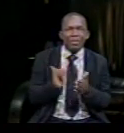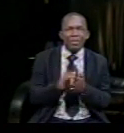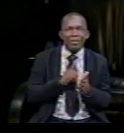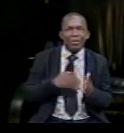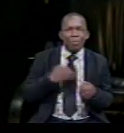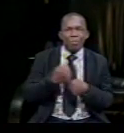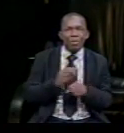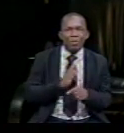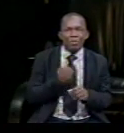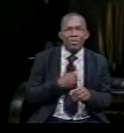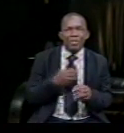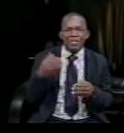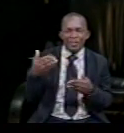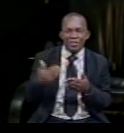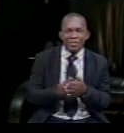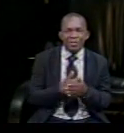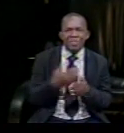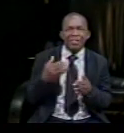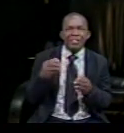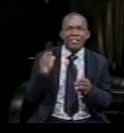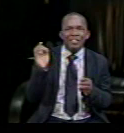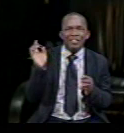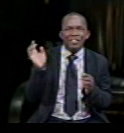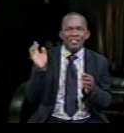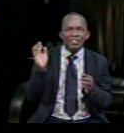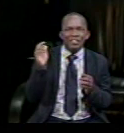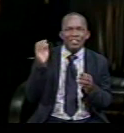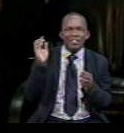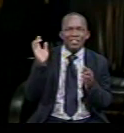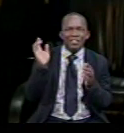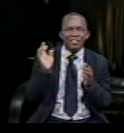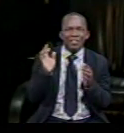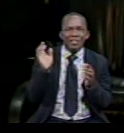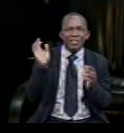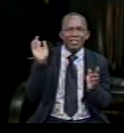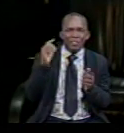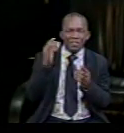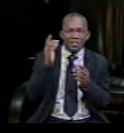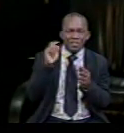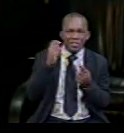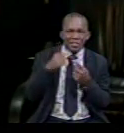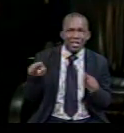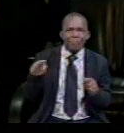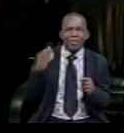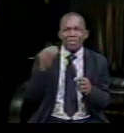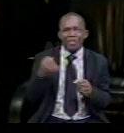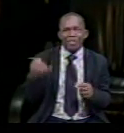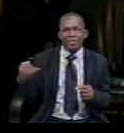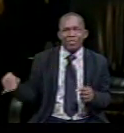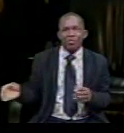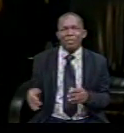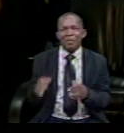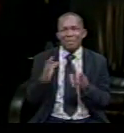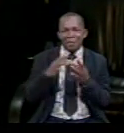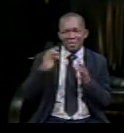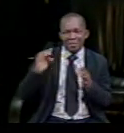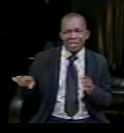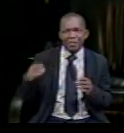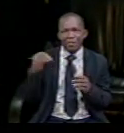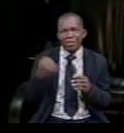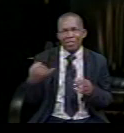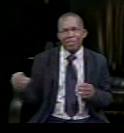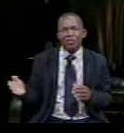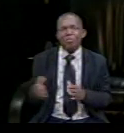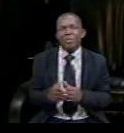instrument, that we can pull down mountains, we can raise valleys. We will do the biddings of the